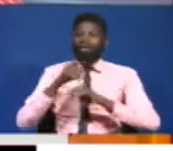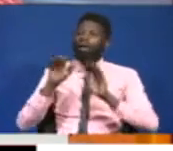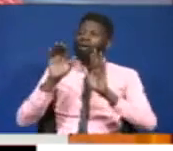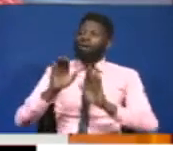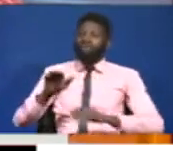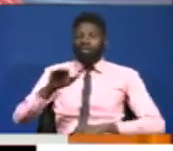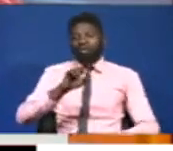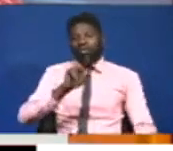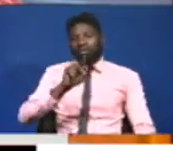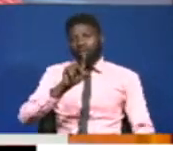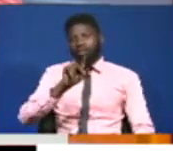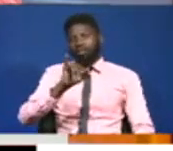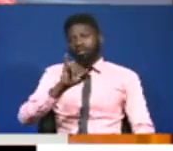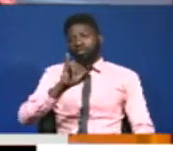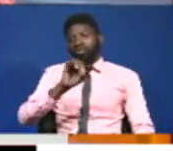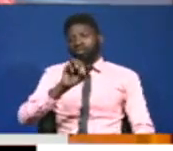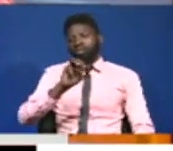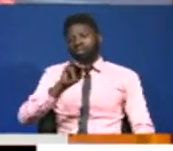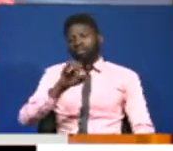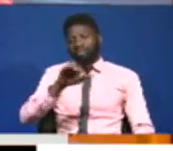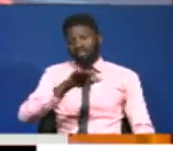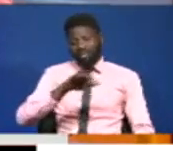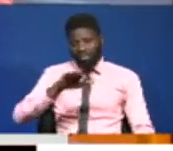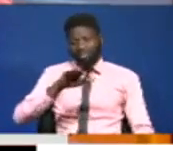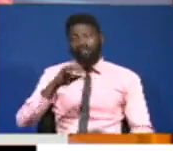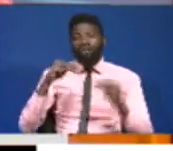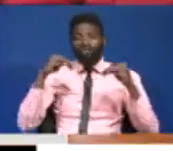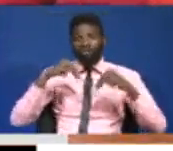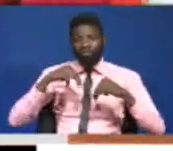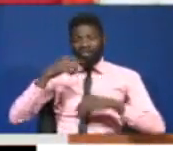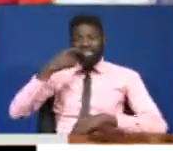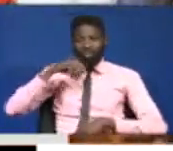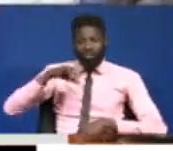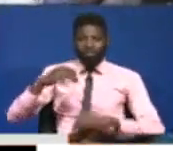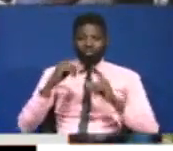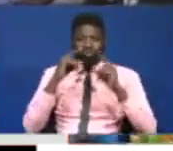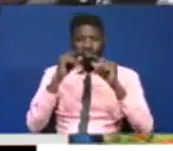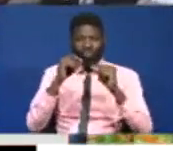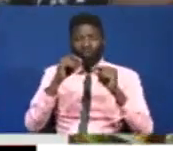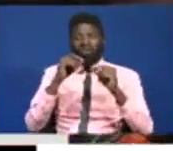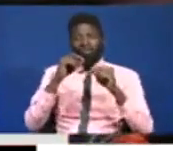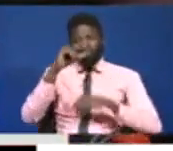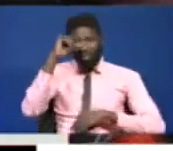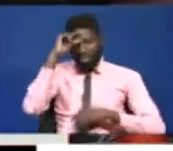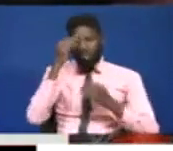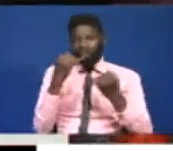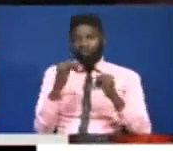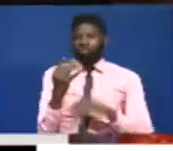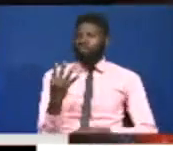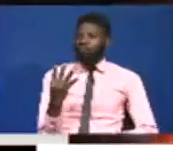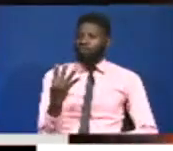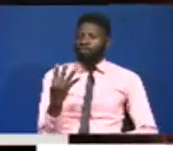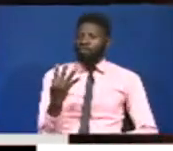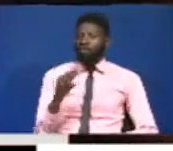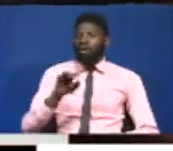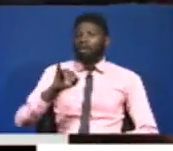ward in Mwingi West constituency in Kitui County, says the attempt by the ruling party to kick out the four IEBC